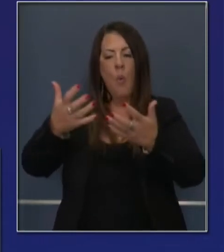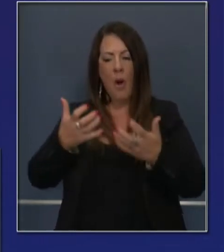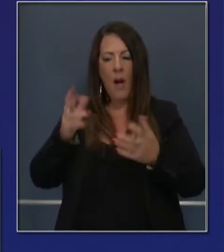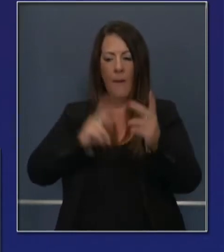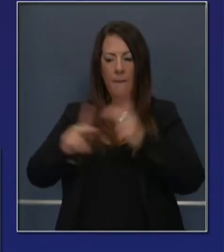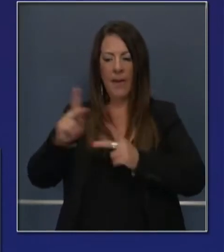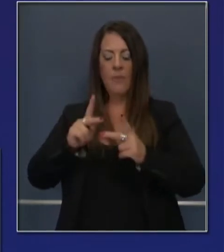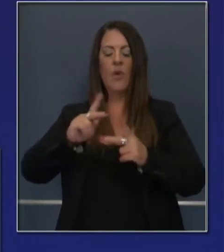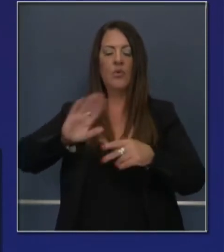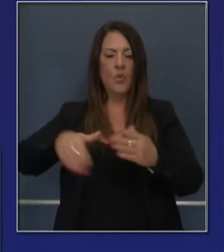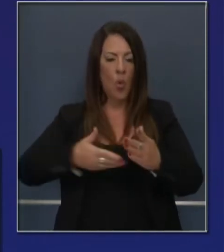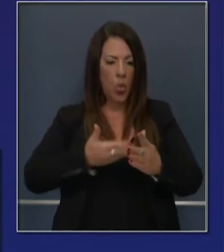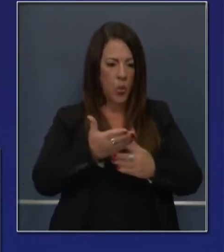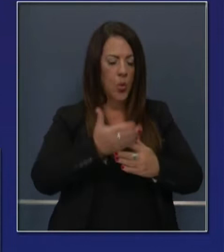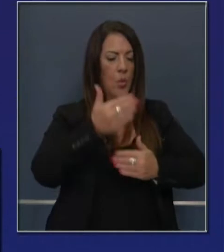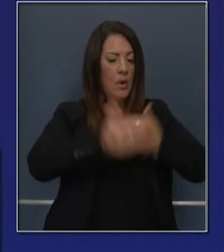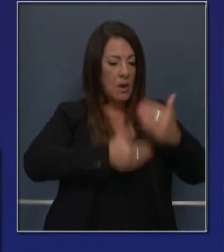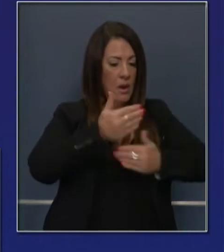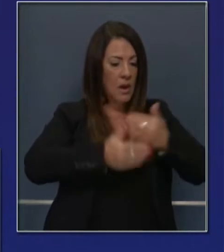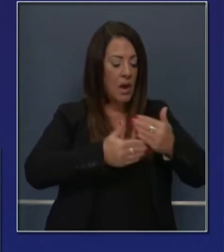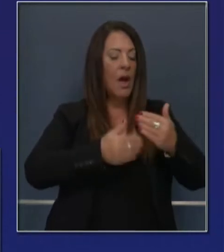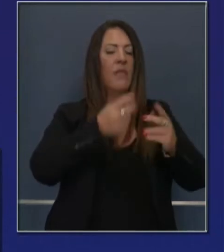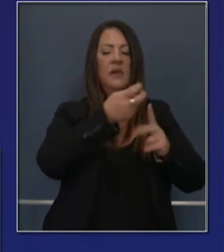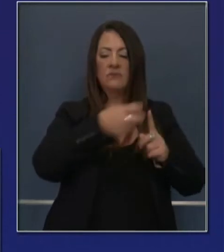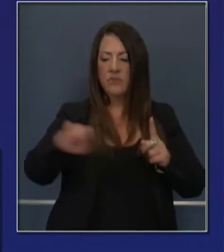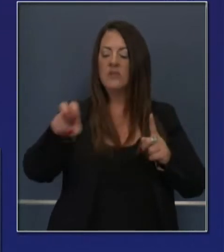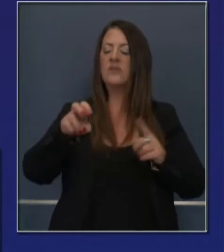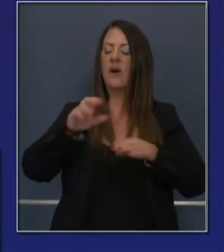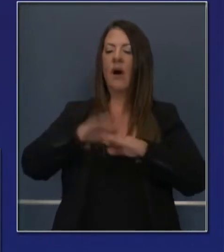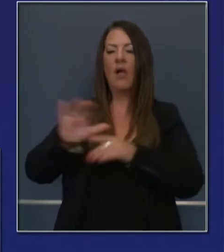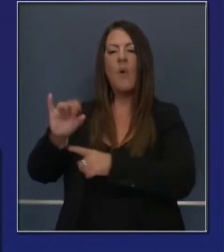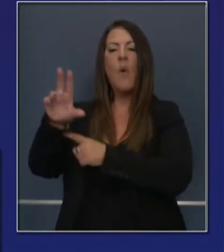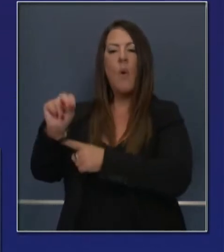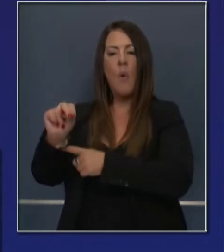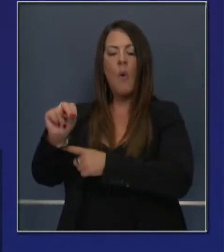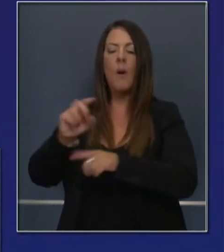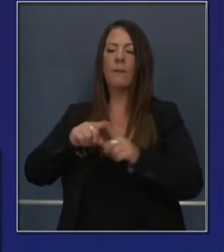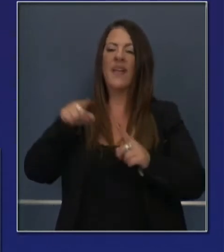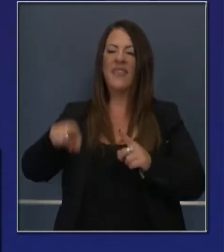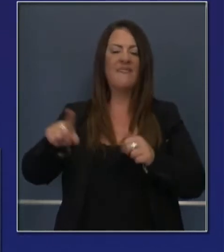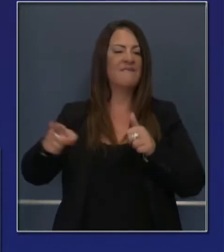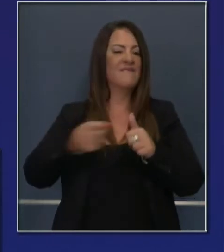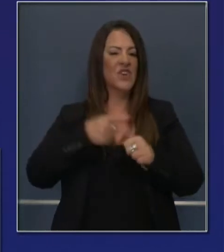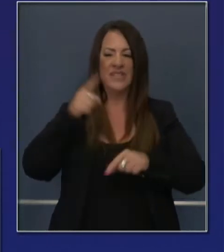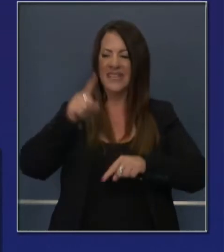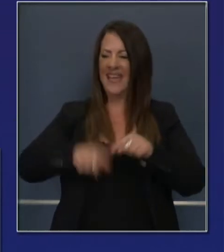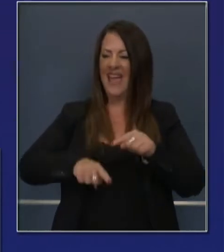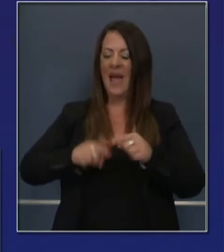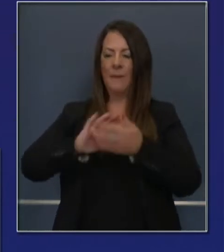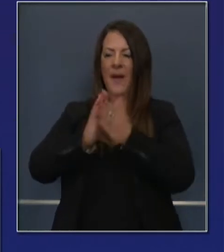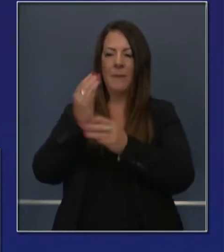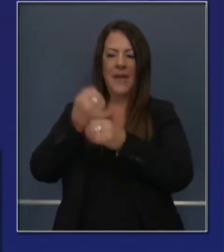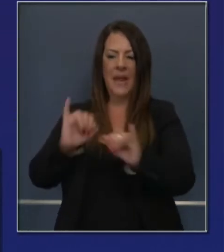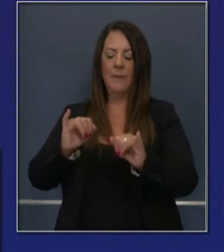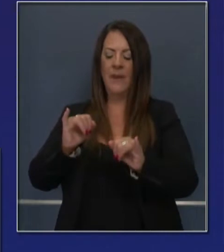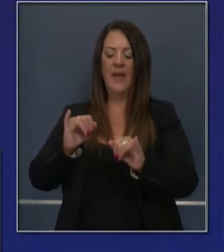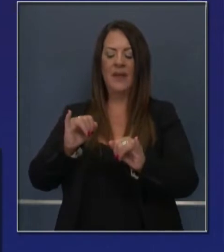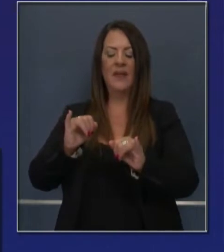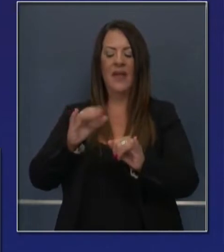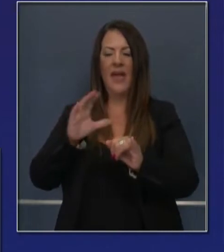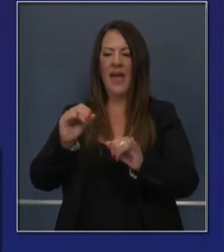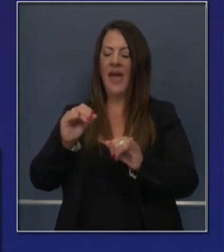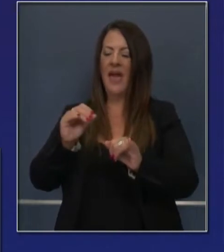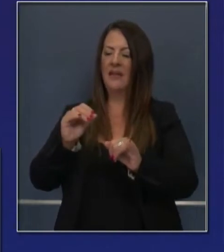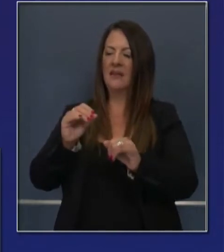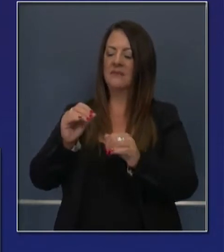blocks of opportunity onto self-sufficiency, but they need that stability. And HomeKey, we believe, will go a long way,